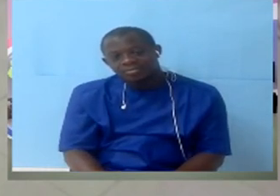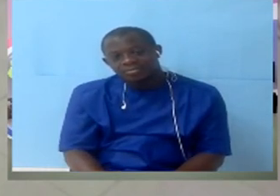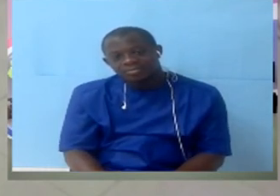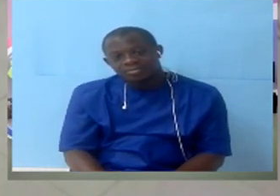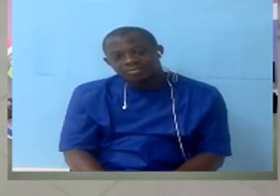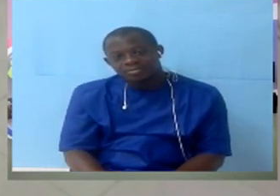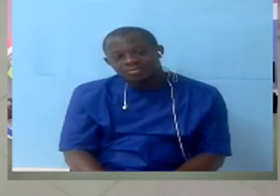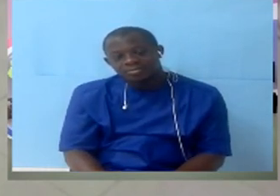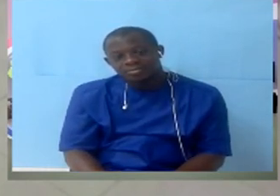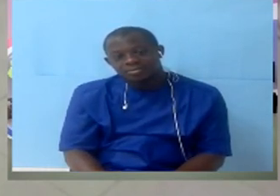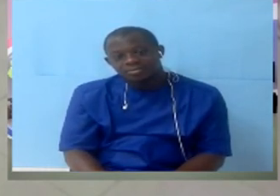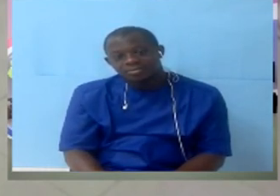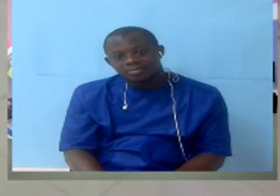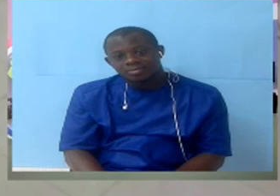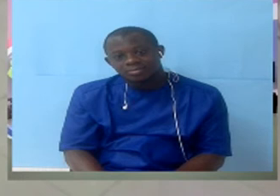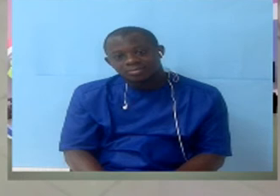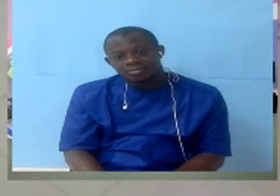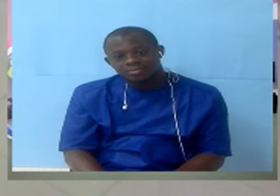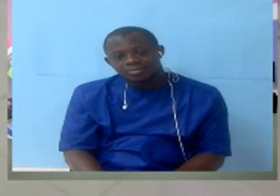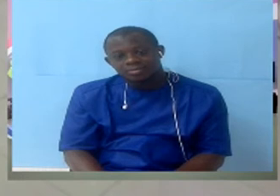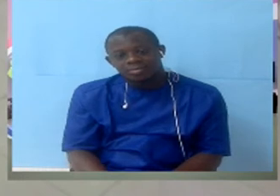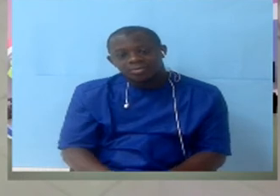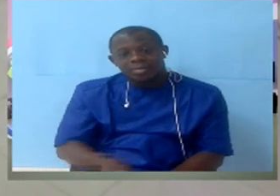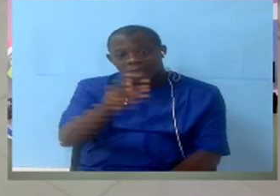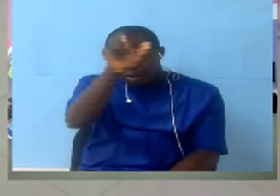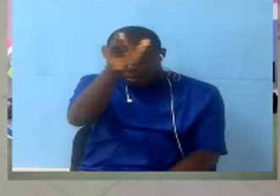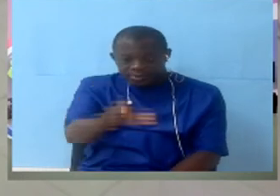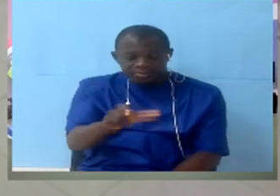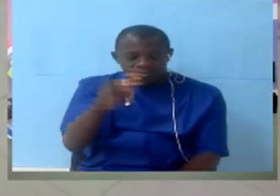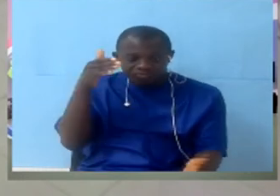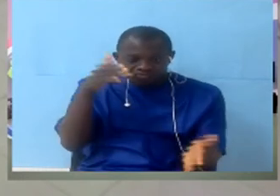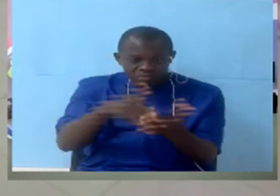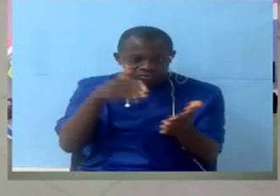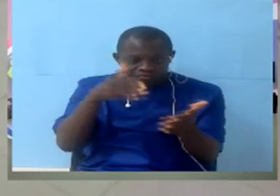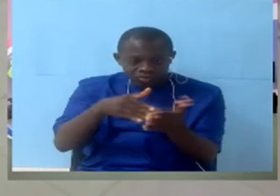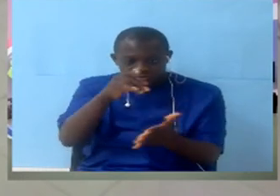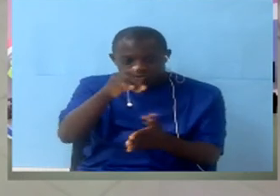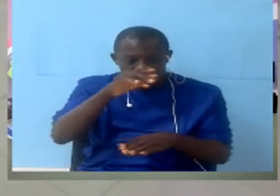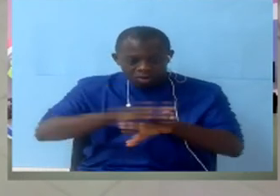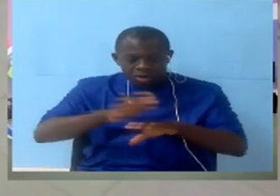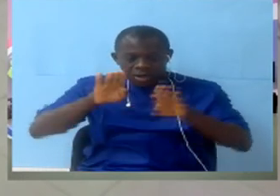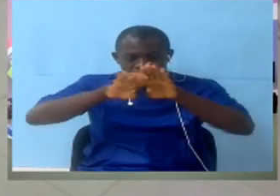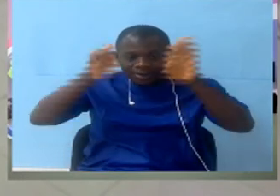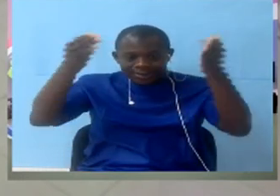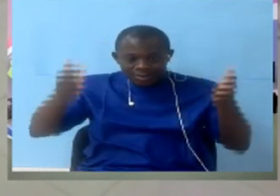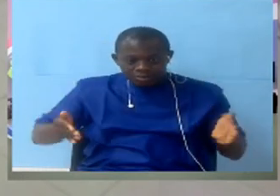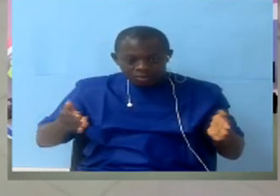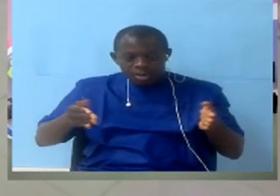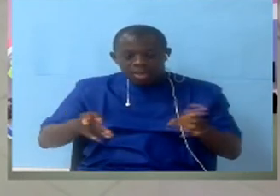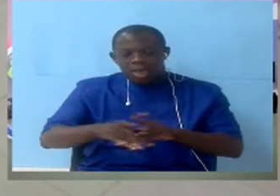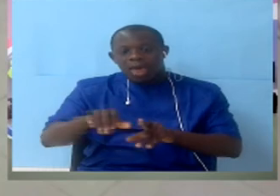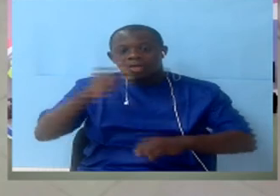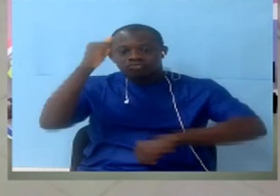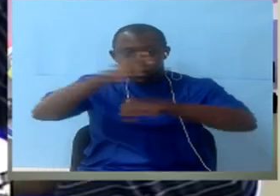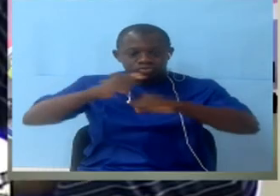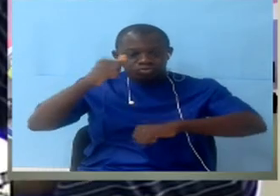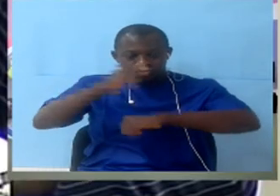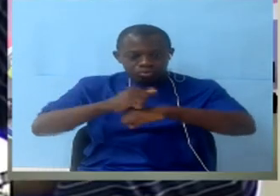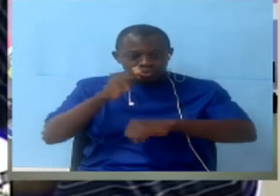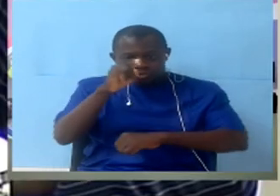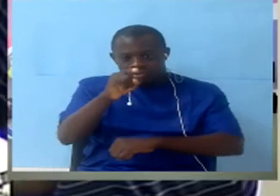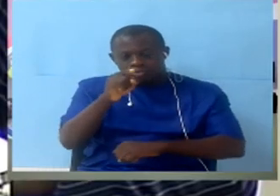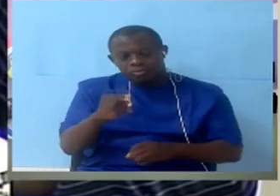For someone to force you on a table and torture